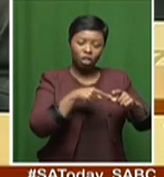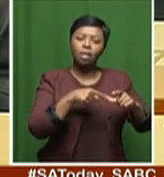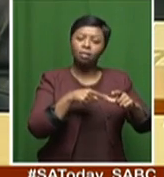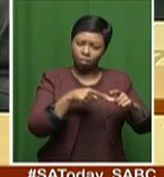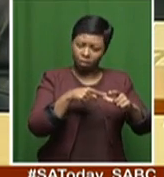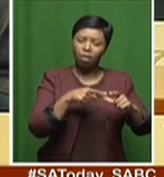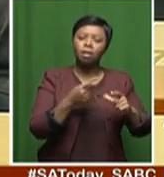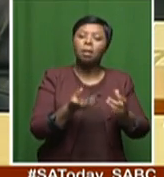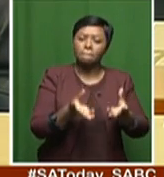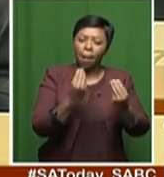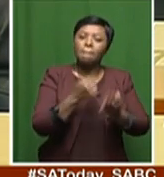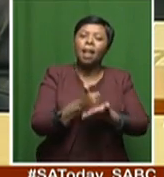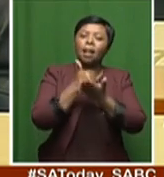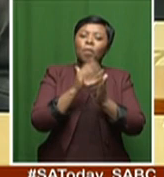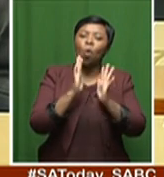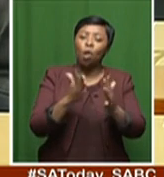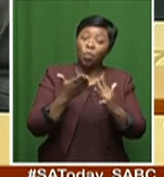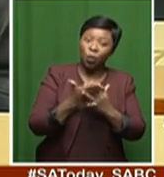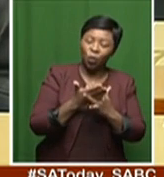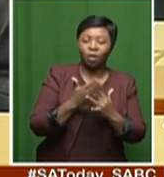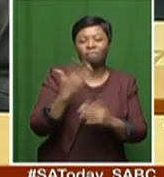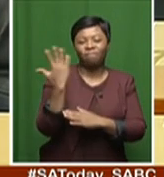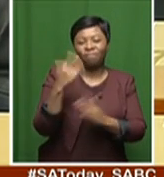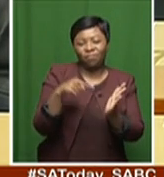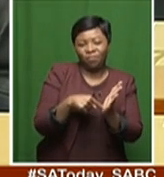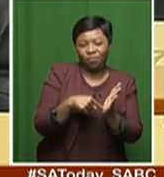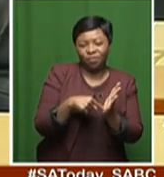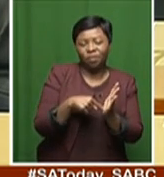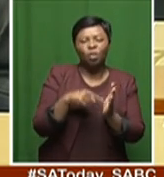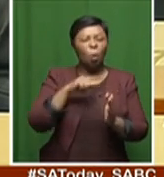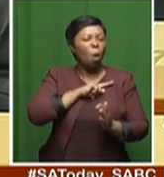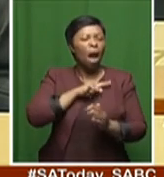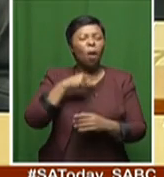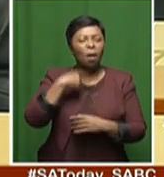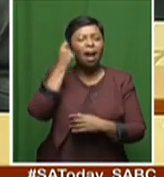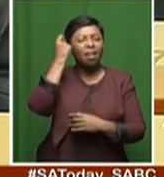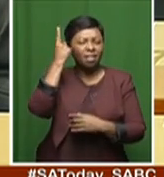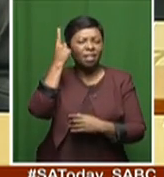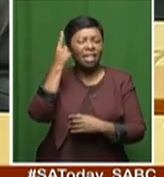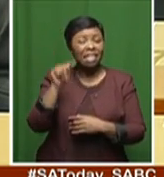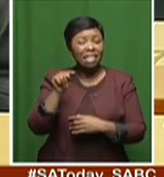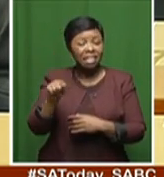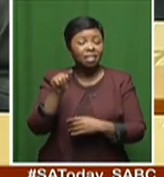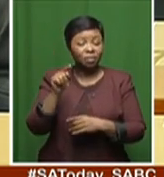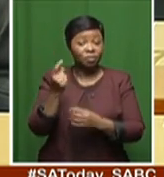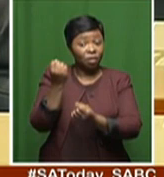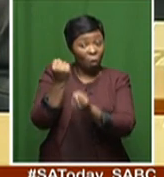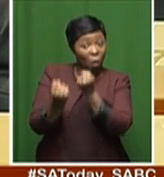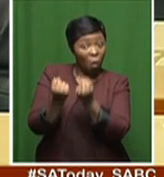because our understanding is that this is not a trial. This is a commission of